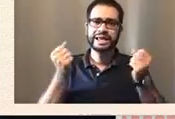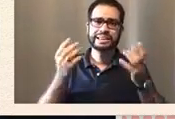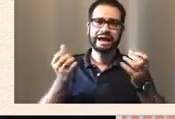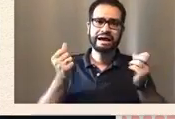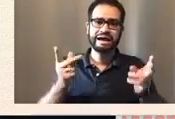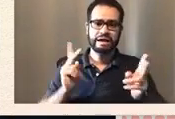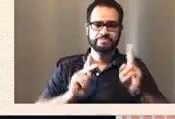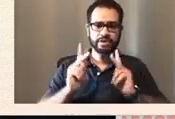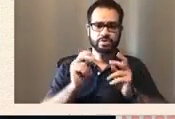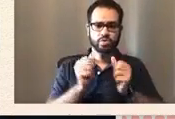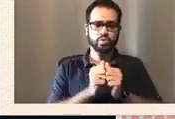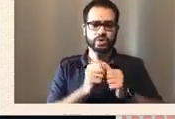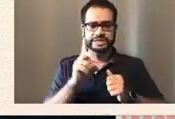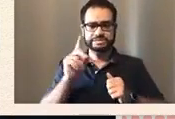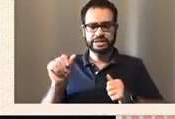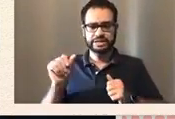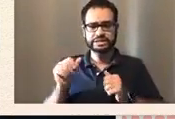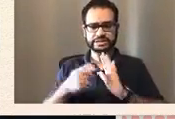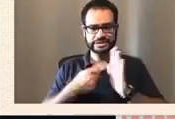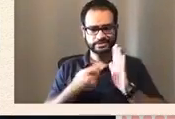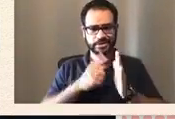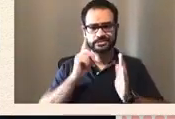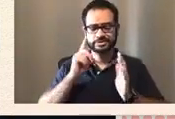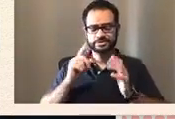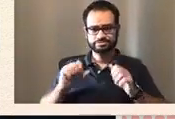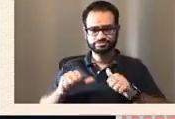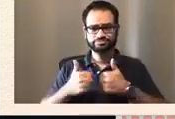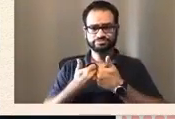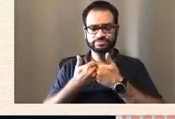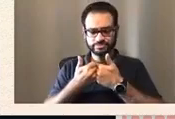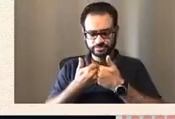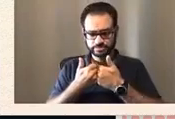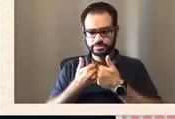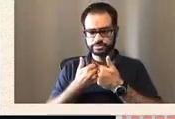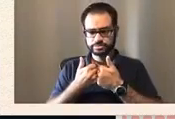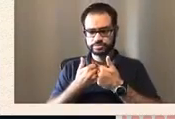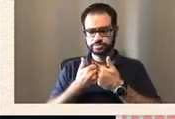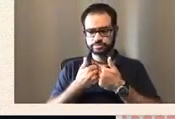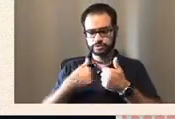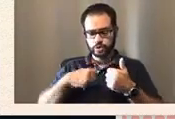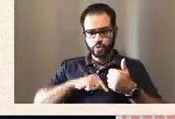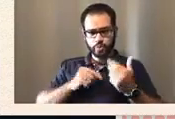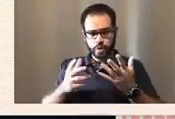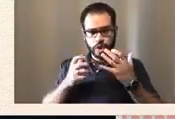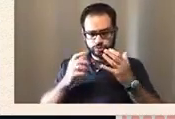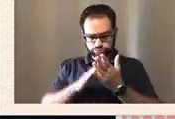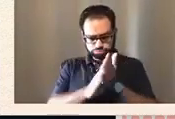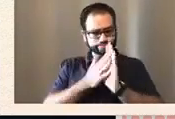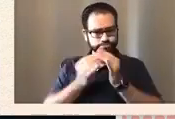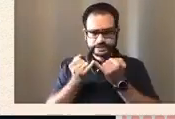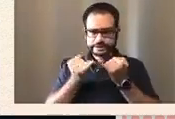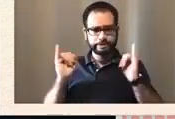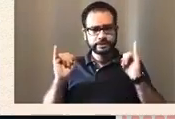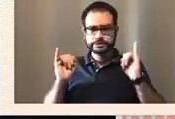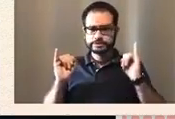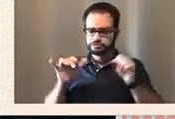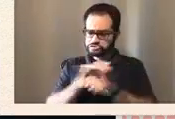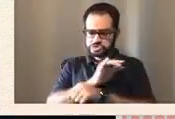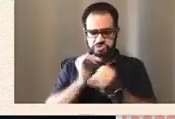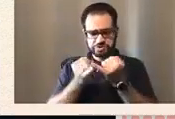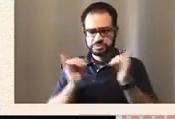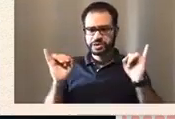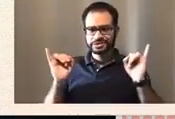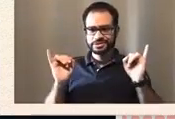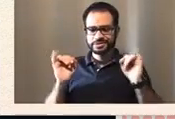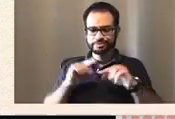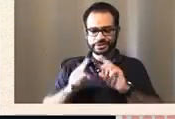often face is that as independent as we might want to be, sometimes we can't always